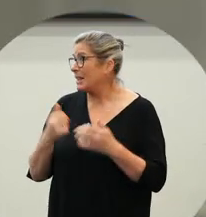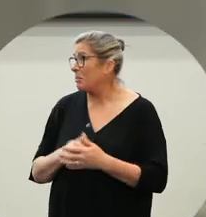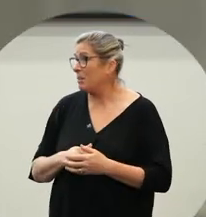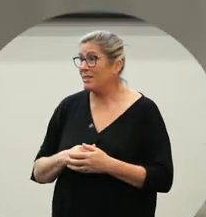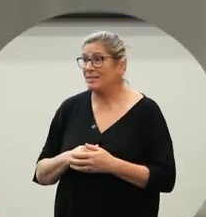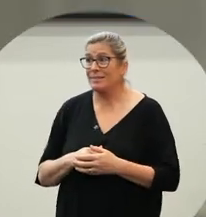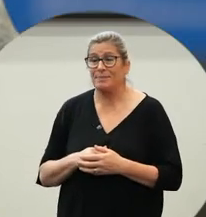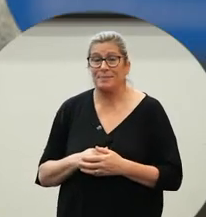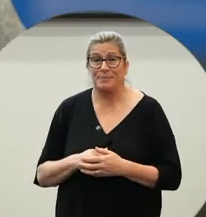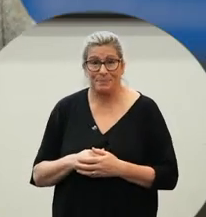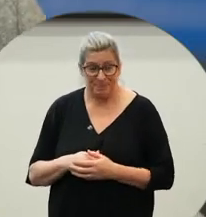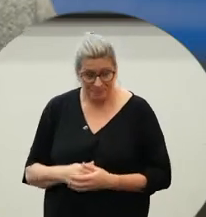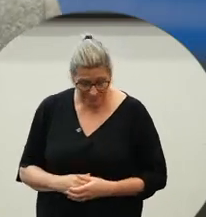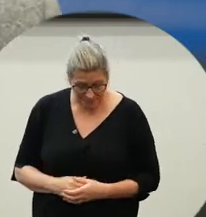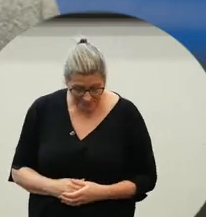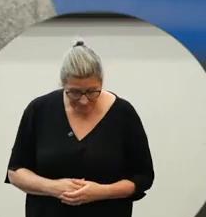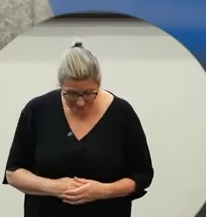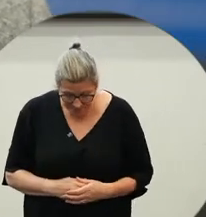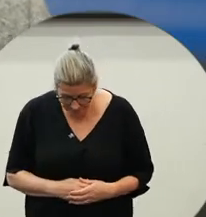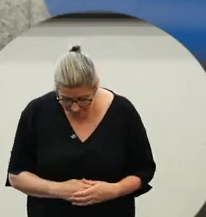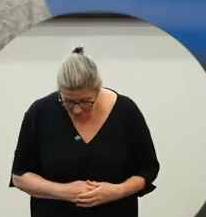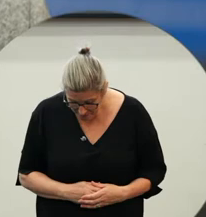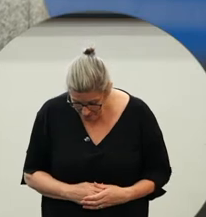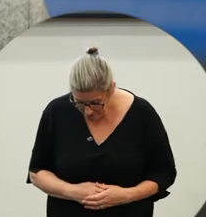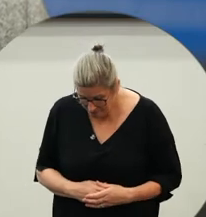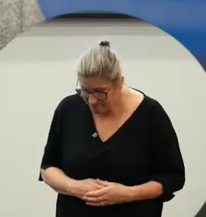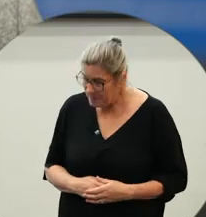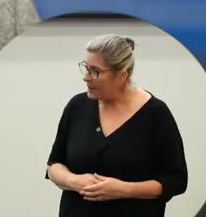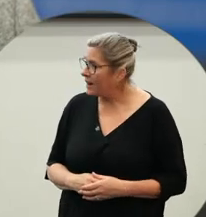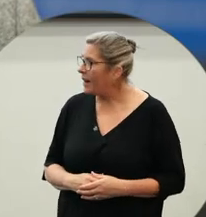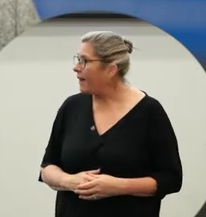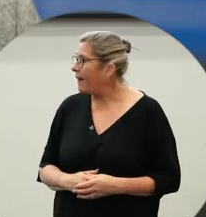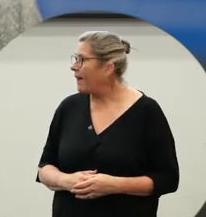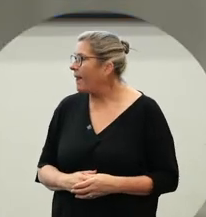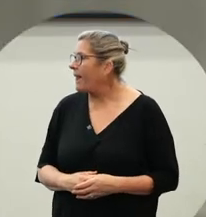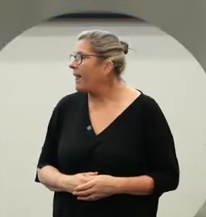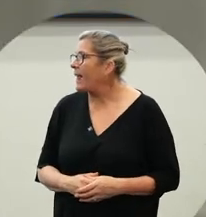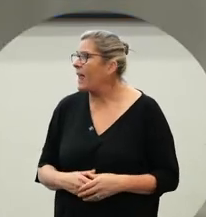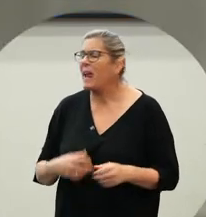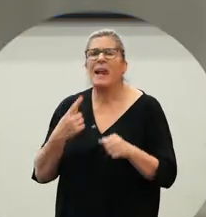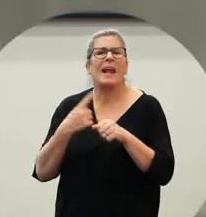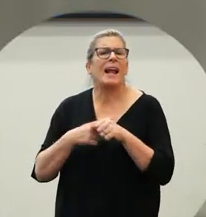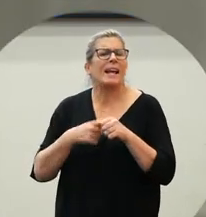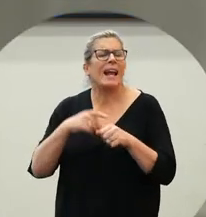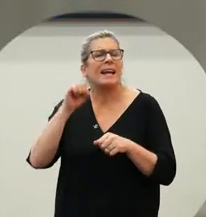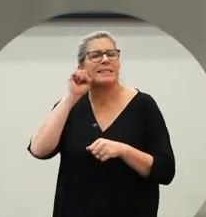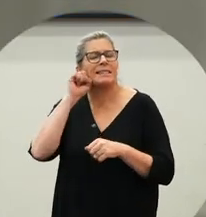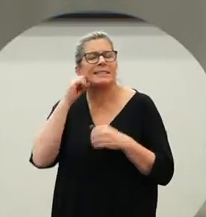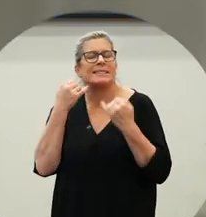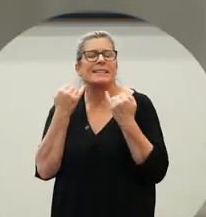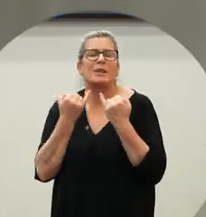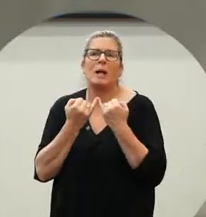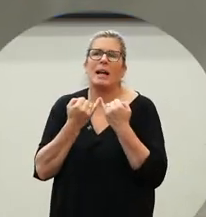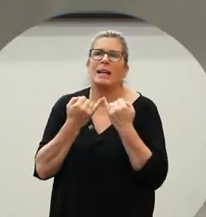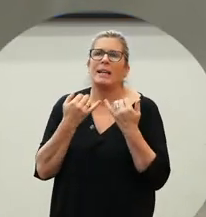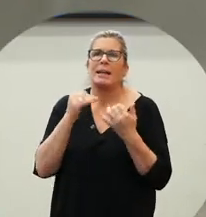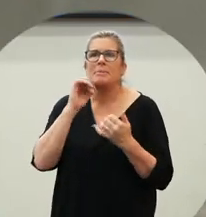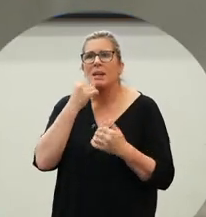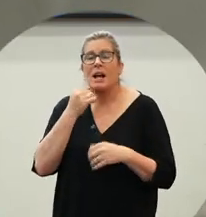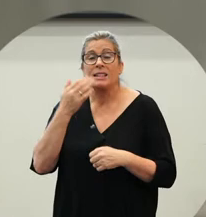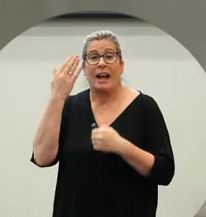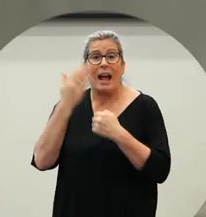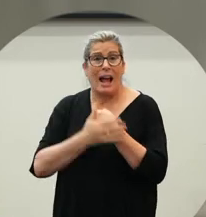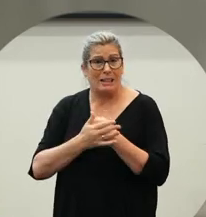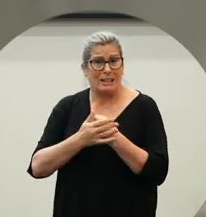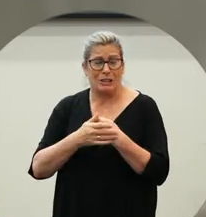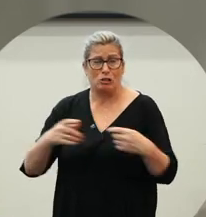but next time, Rutherford House is robbed. Like it's an odd one. Again, it sounds like it, because it ended